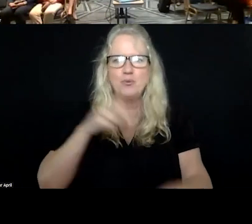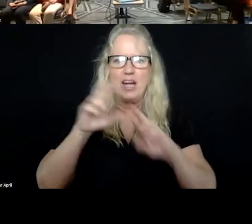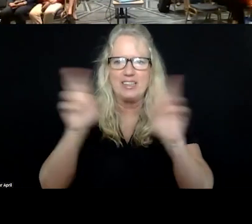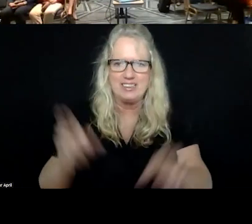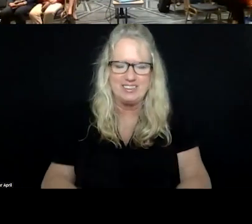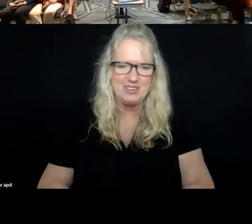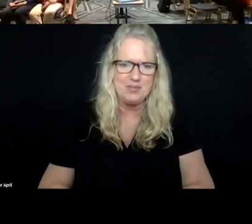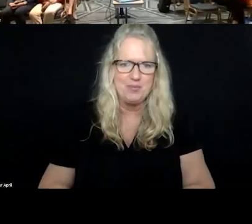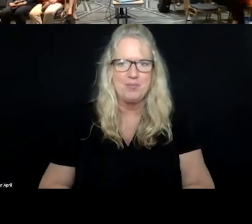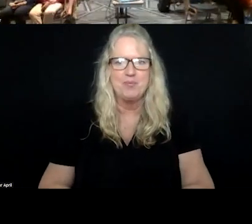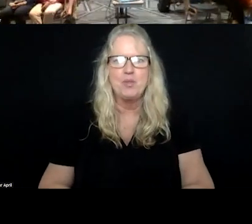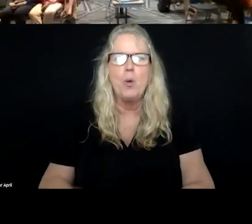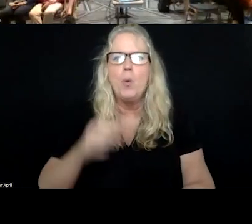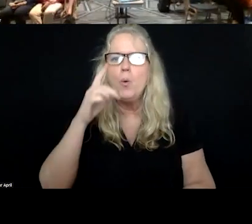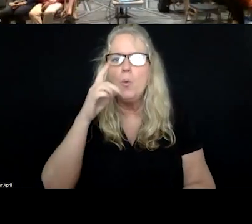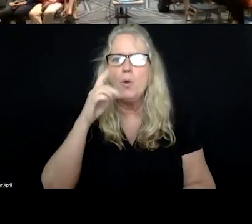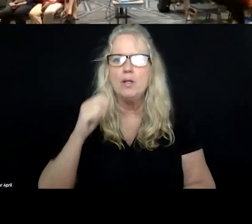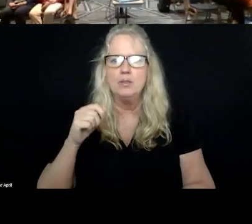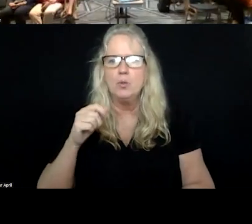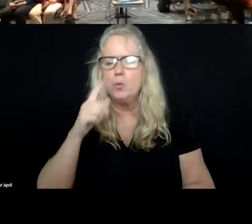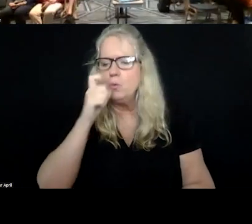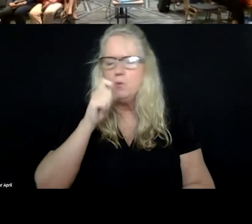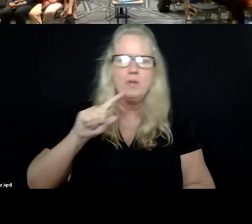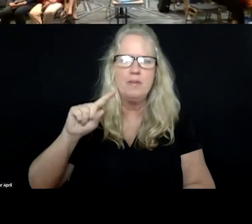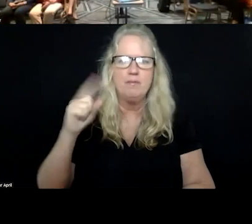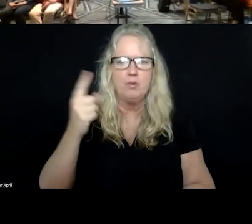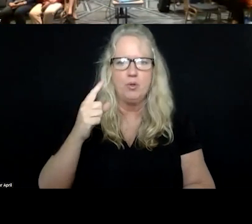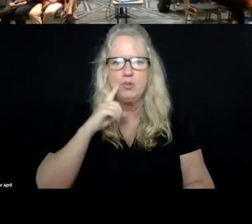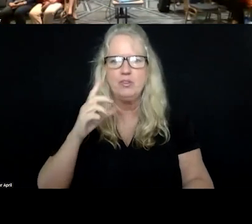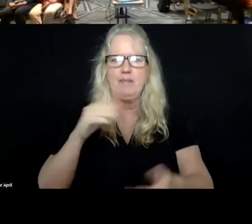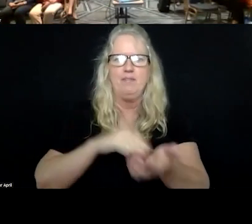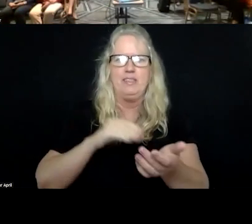excellent. Dr. Rahul Gupta is the first physician